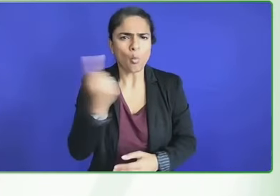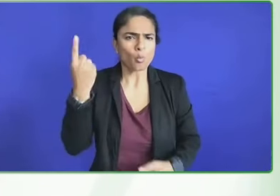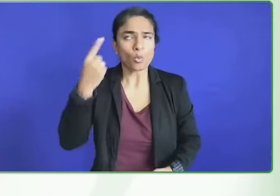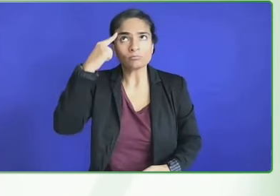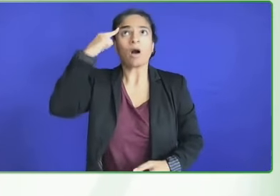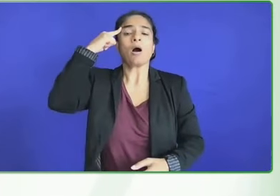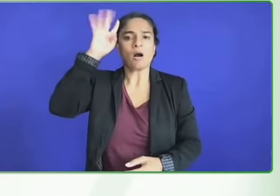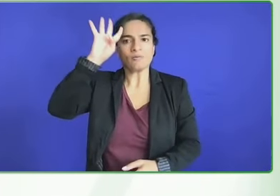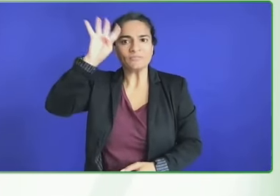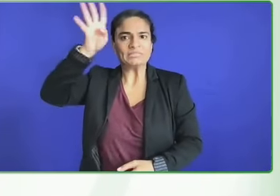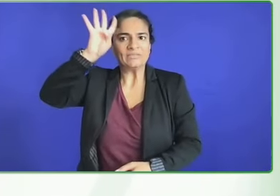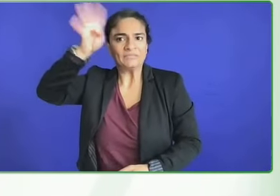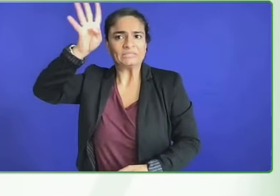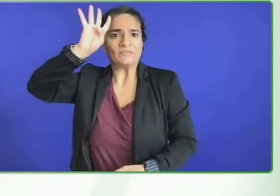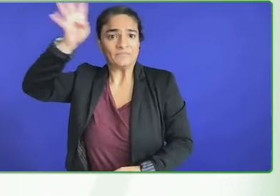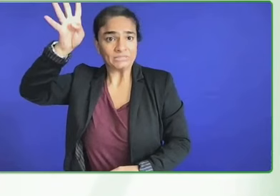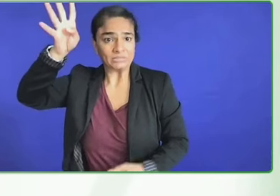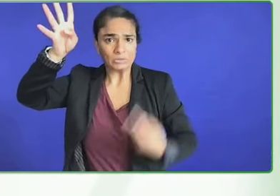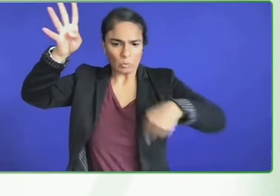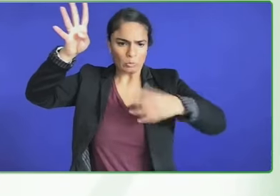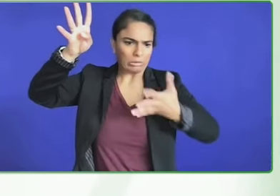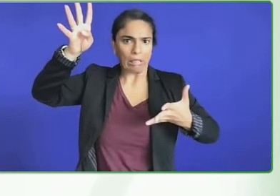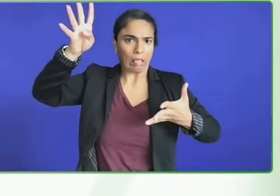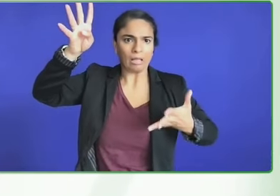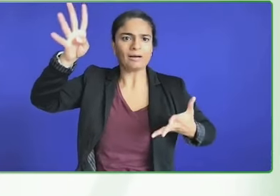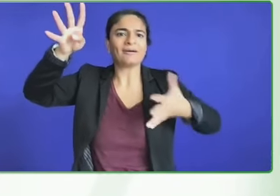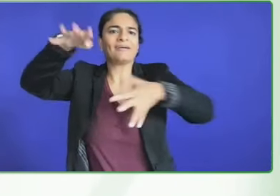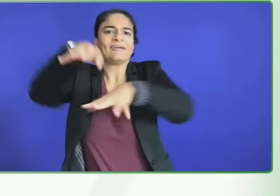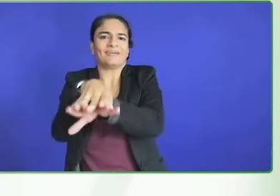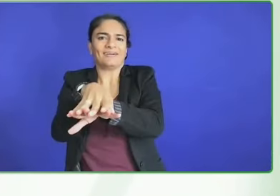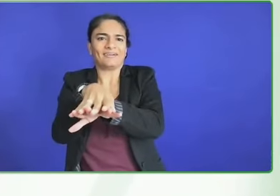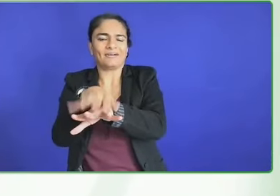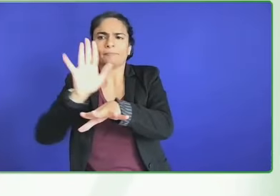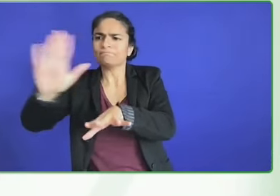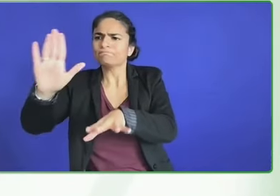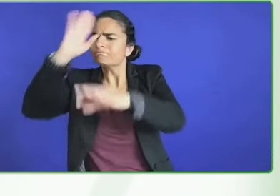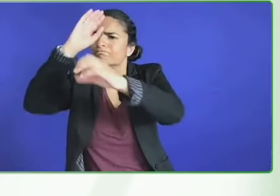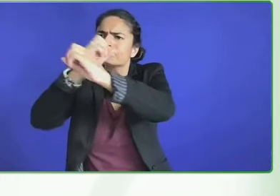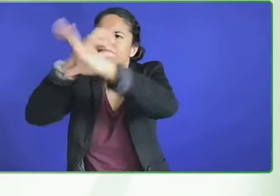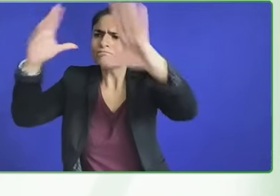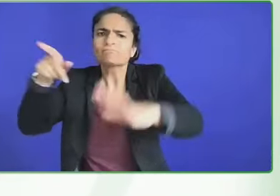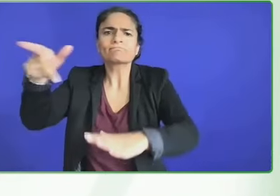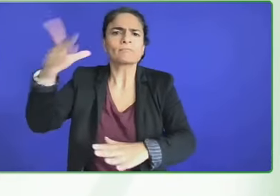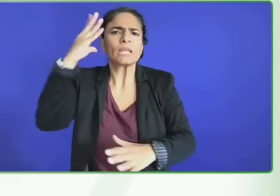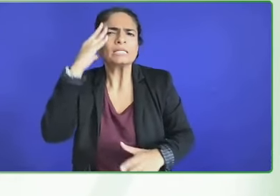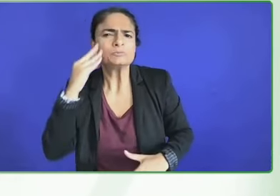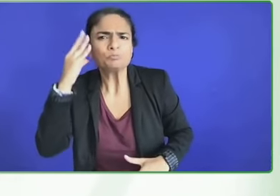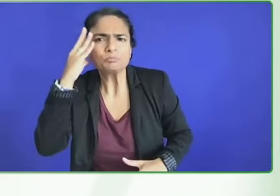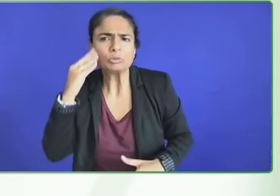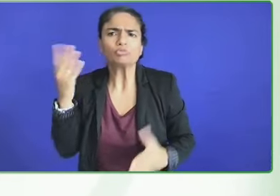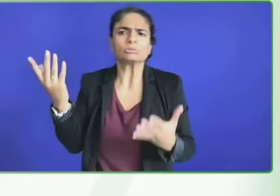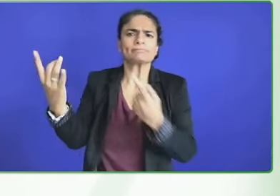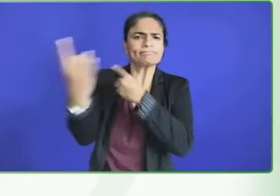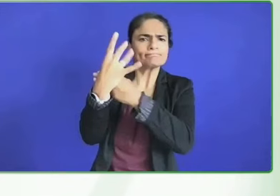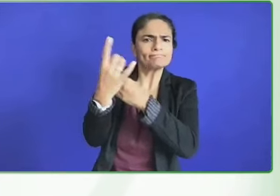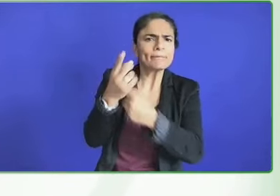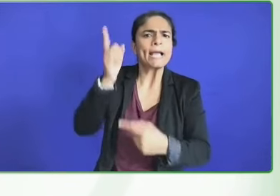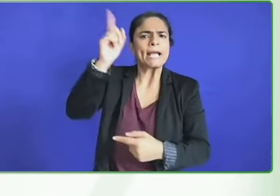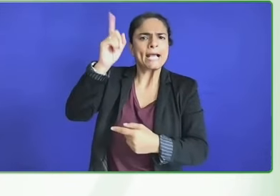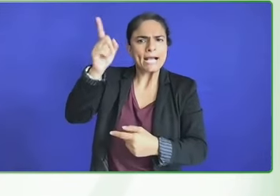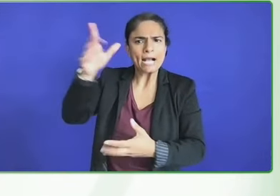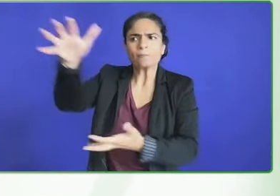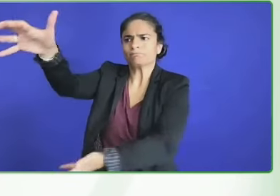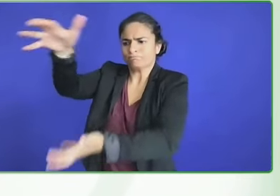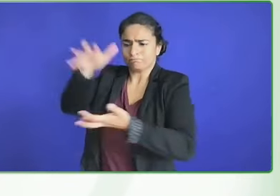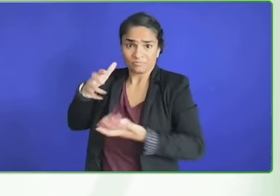Once legislation exists, as it does now, and once policy has come into effect, we move from intent to action. Policy has